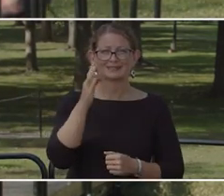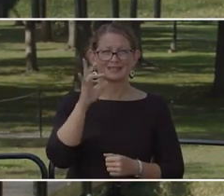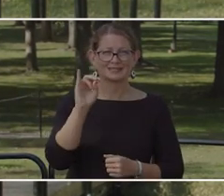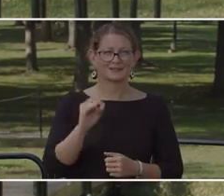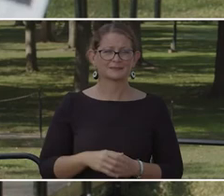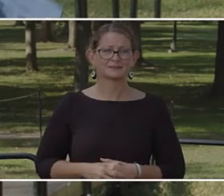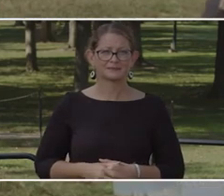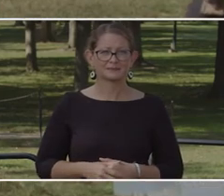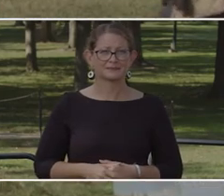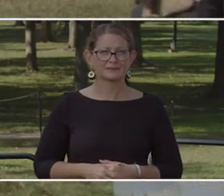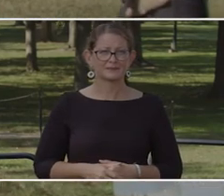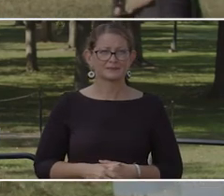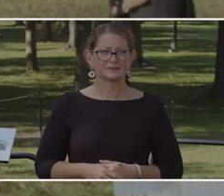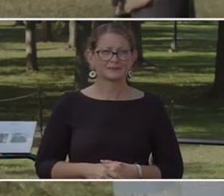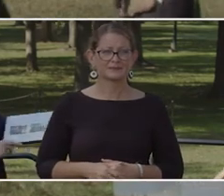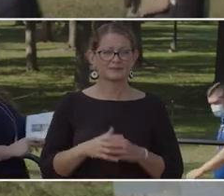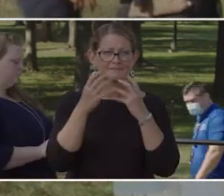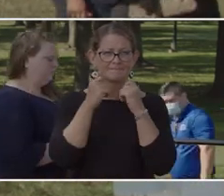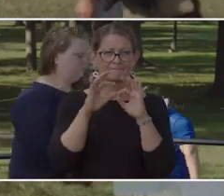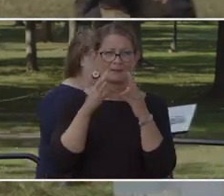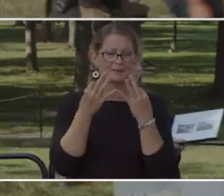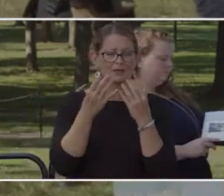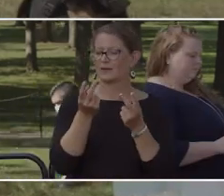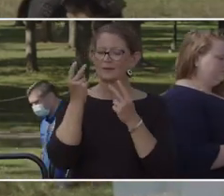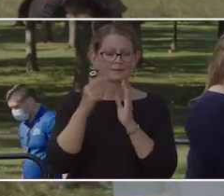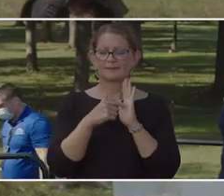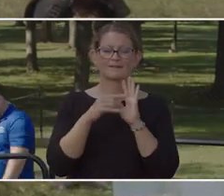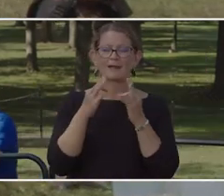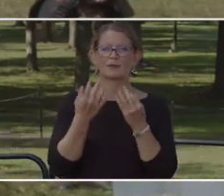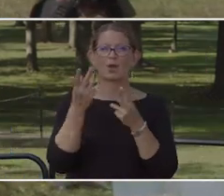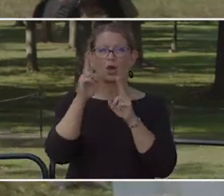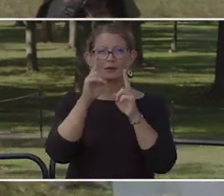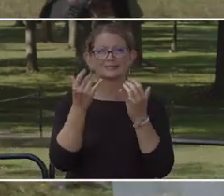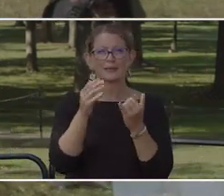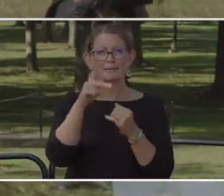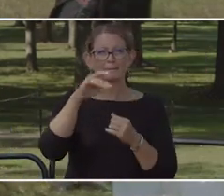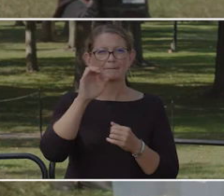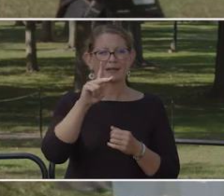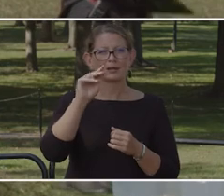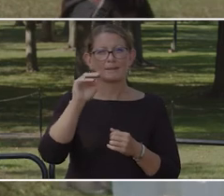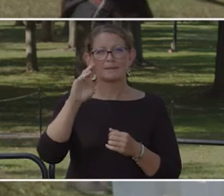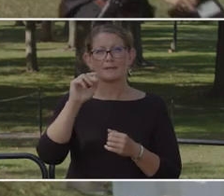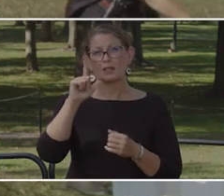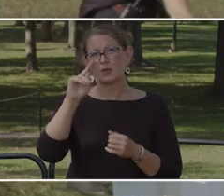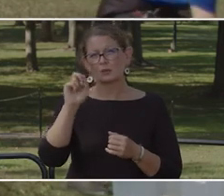1970. On behalf of the family, we honor you today, Patrick M. Malone, U.S.